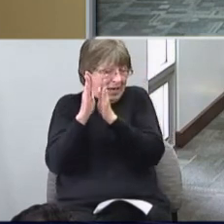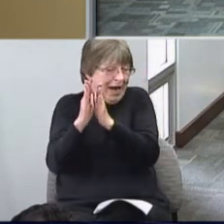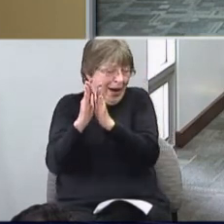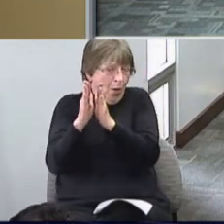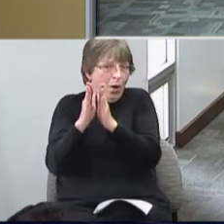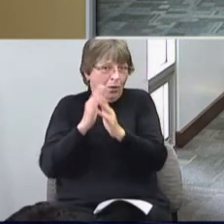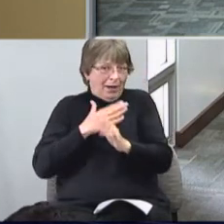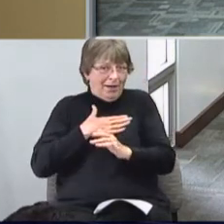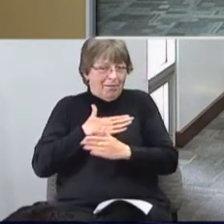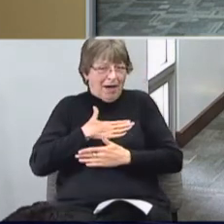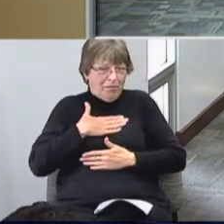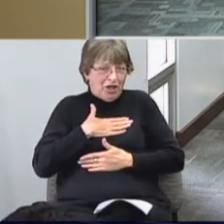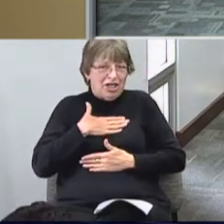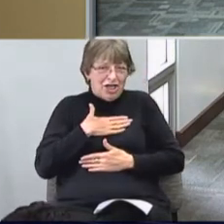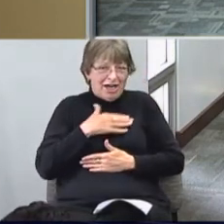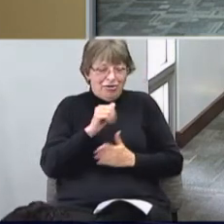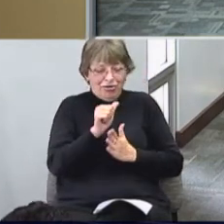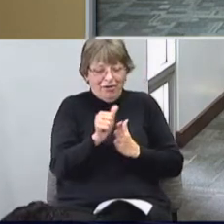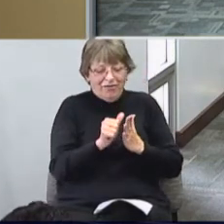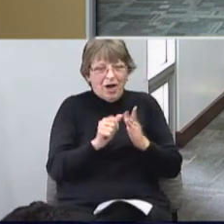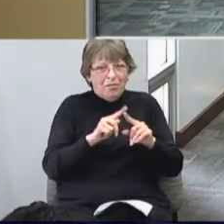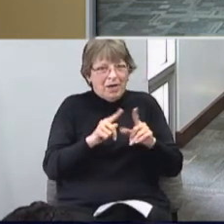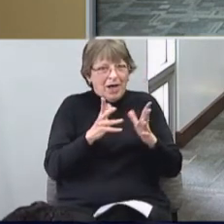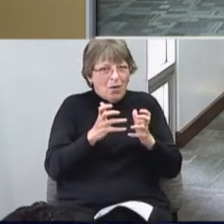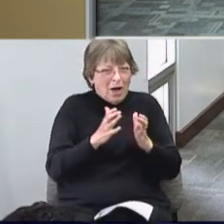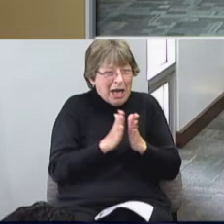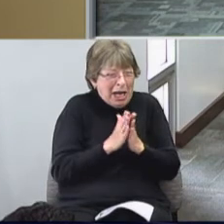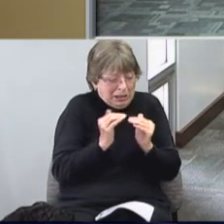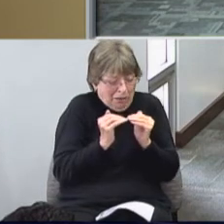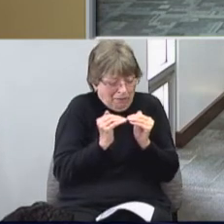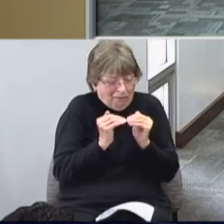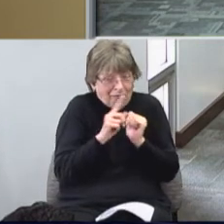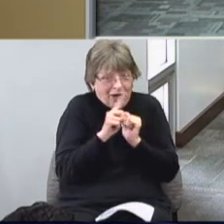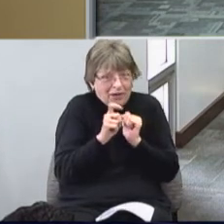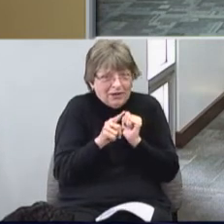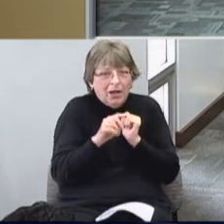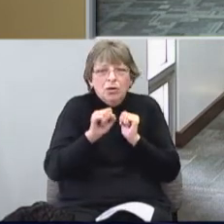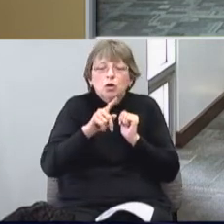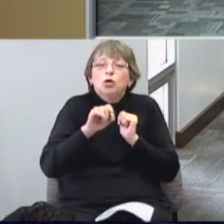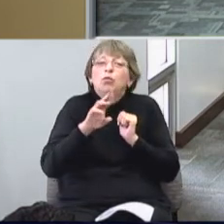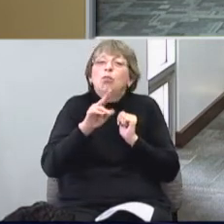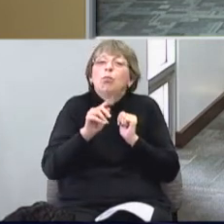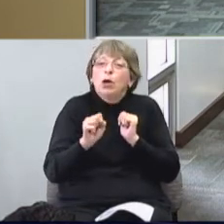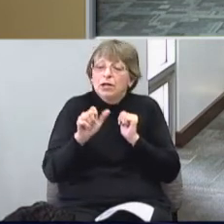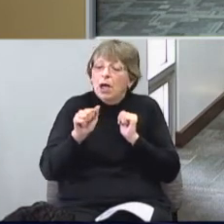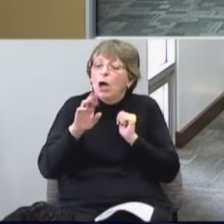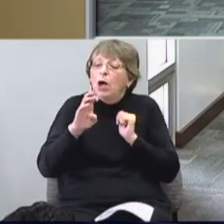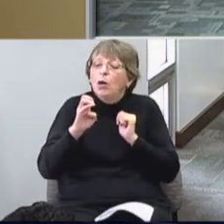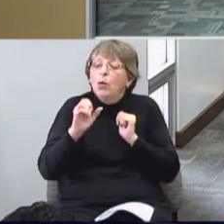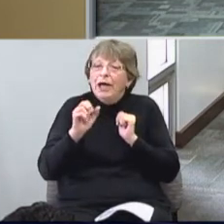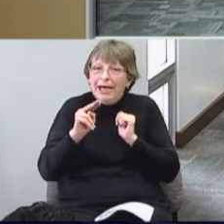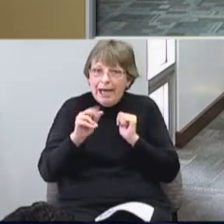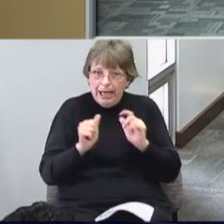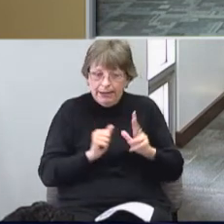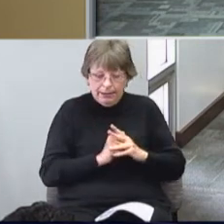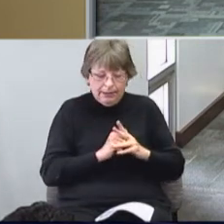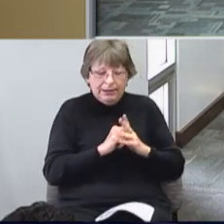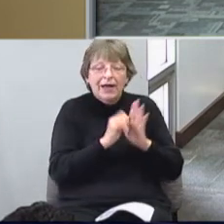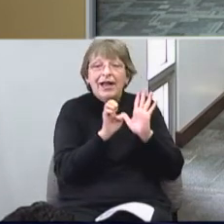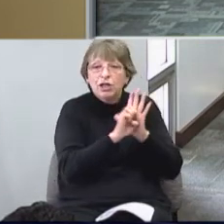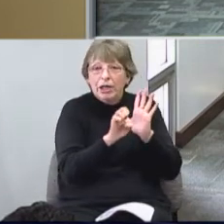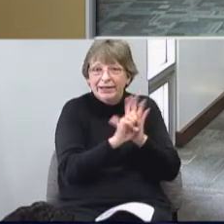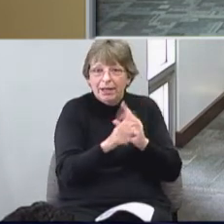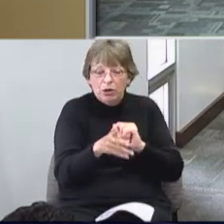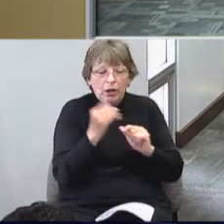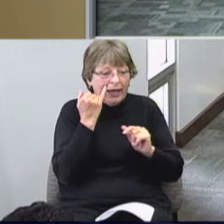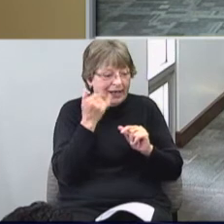art. So, but I want to try to ask this fair question. Let's take the sports arena as an example. And if this ordinance